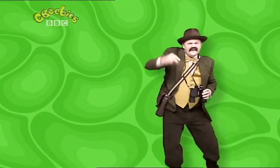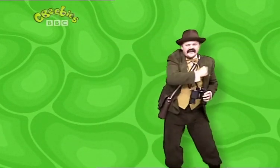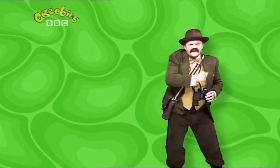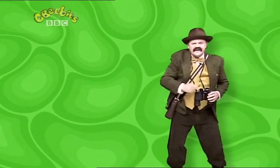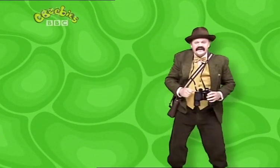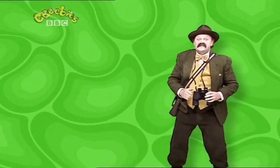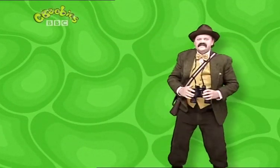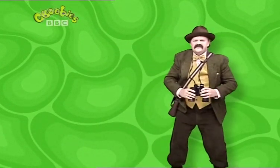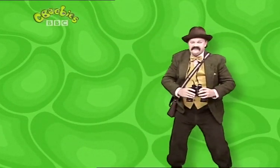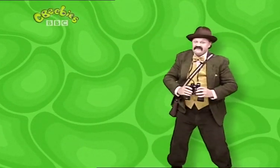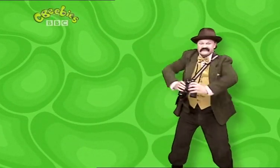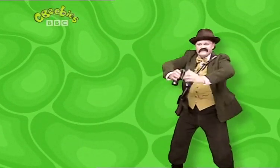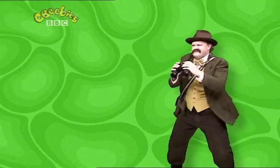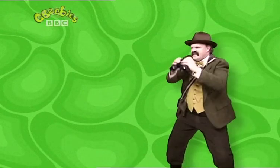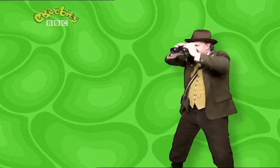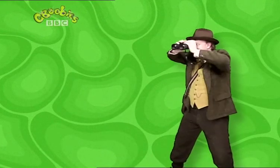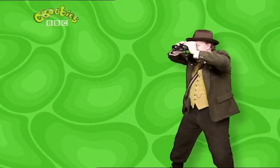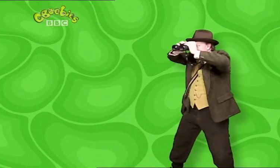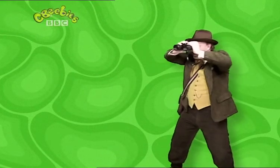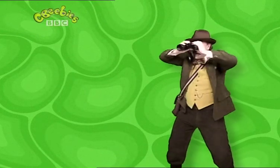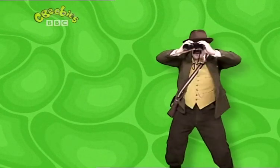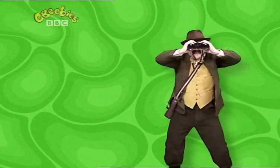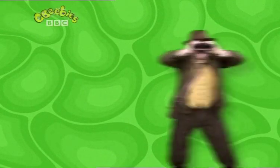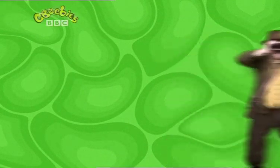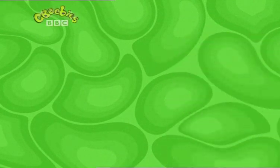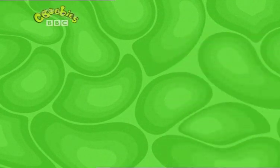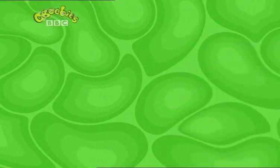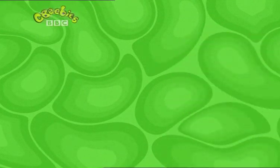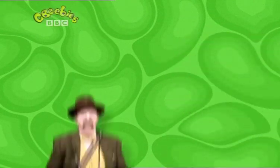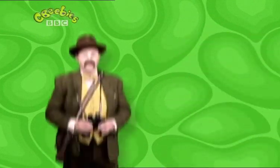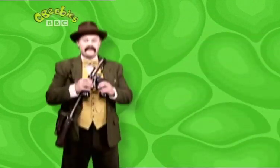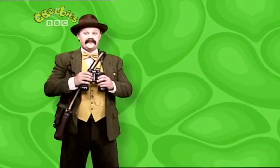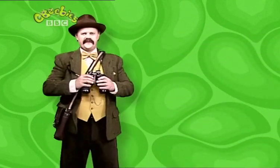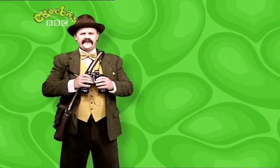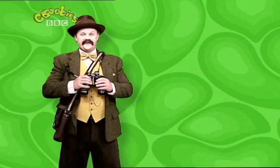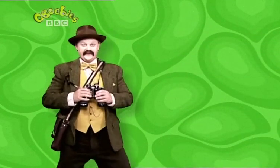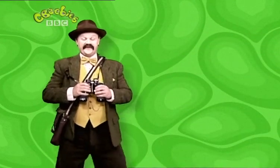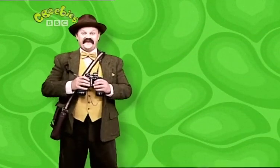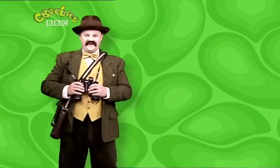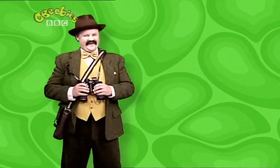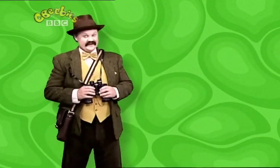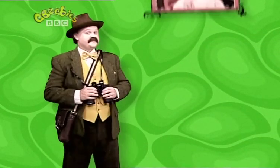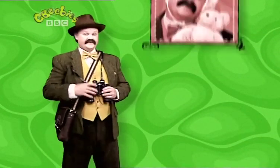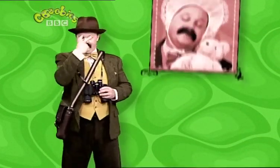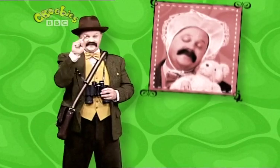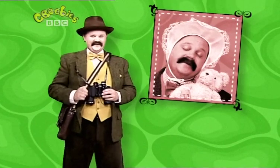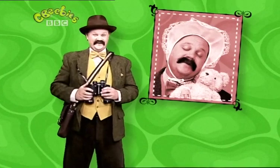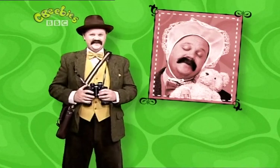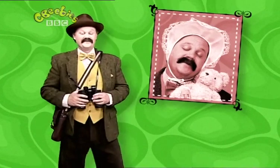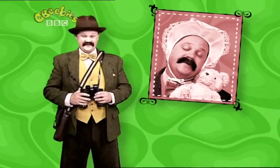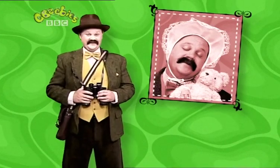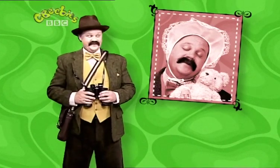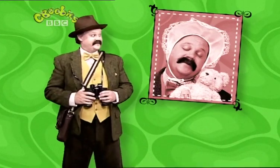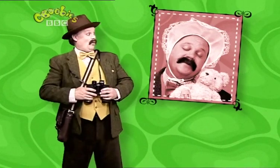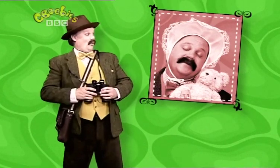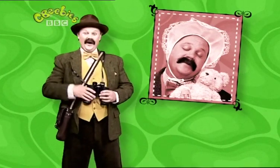Never mind, Rapids. Better luck next time. Rapids has been keeping them peeled since he was a baby.